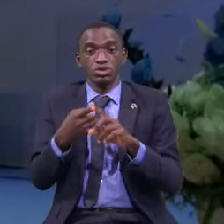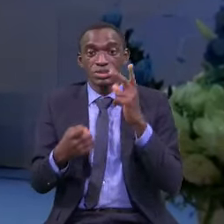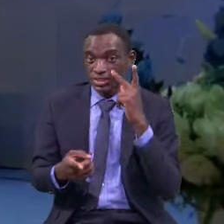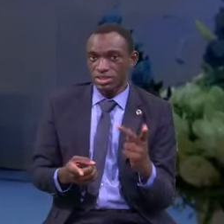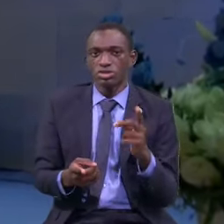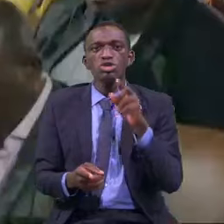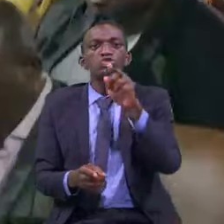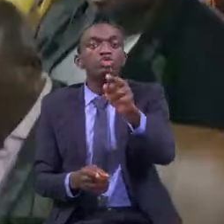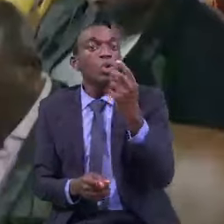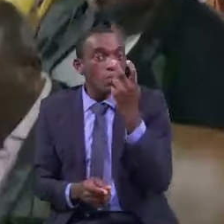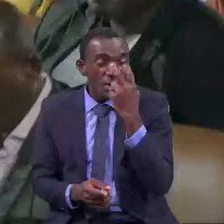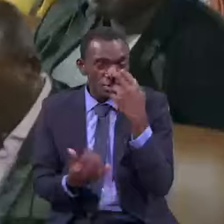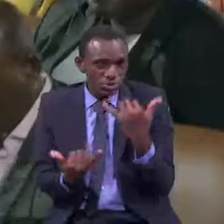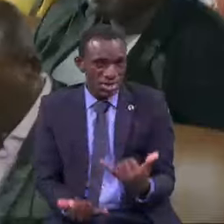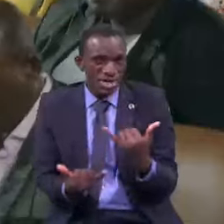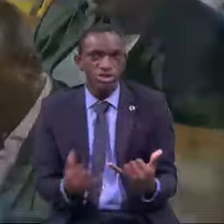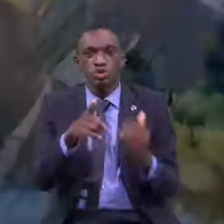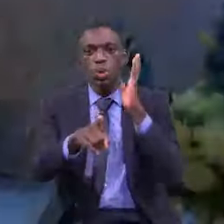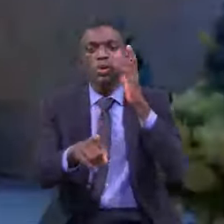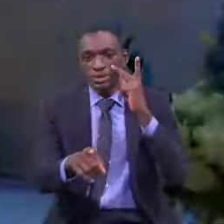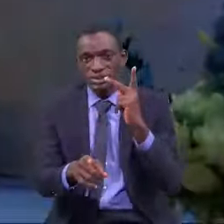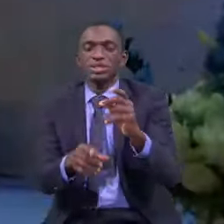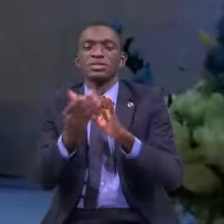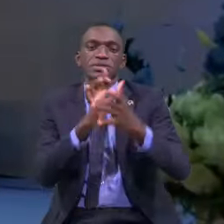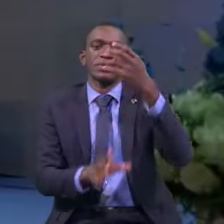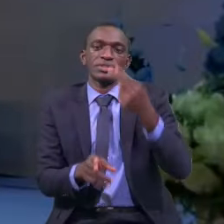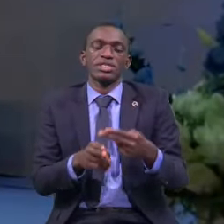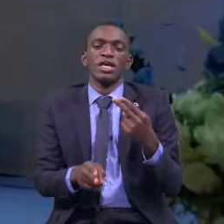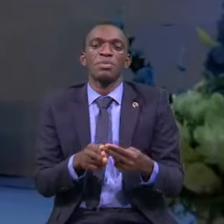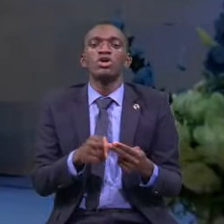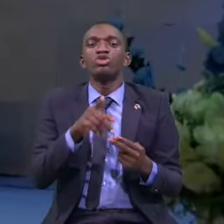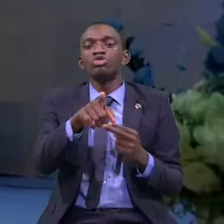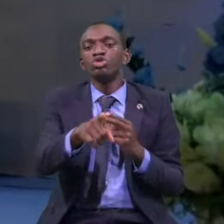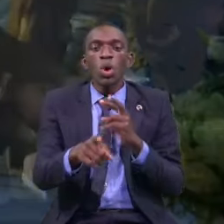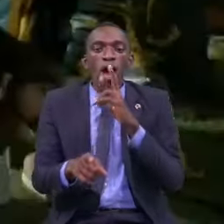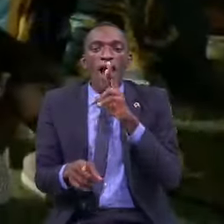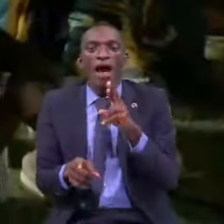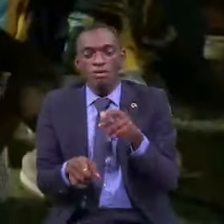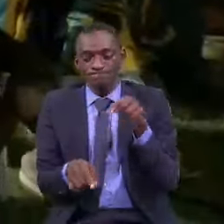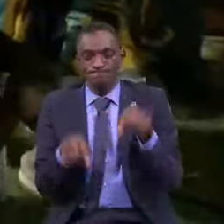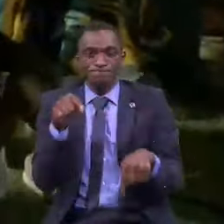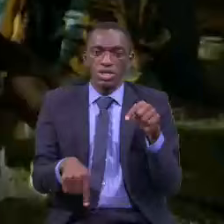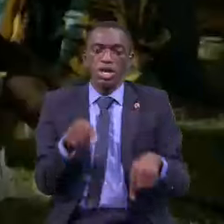will see. You are lame. Tonight you rise up and walk.